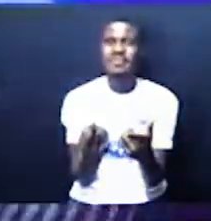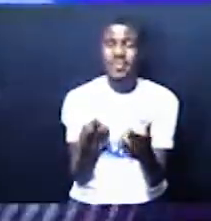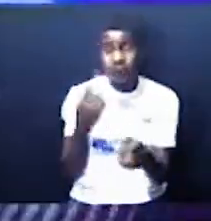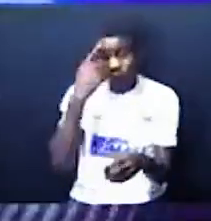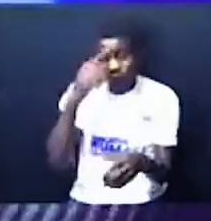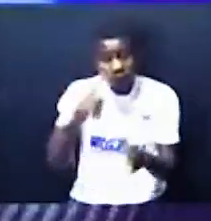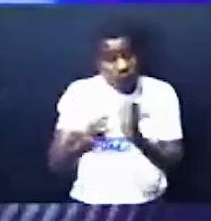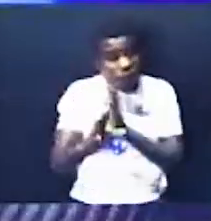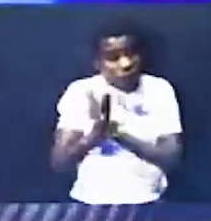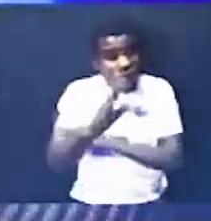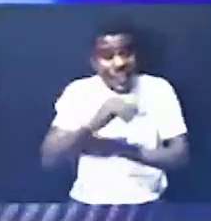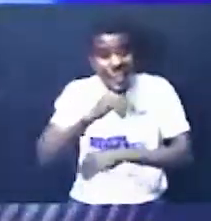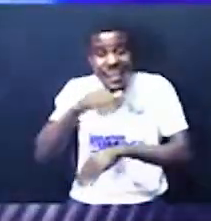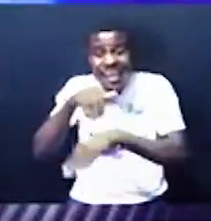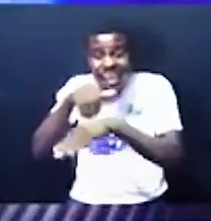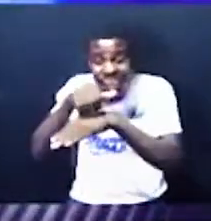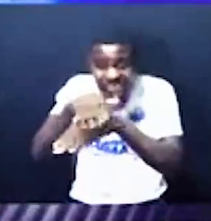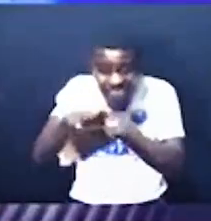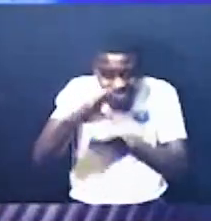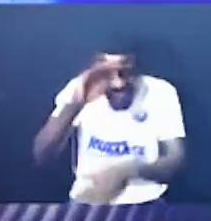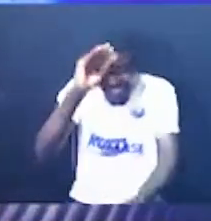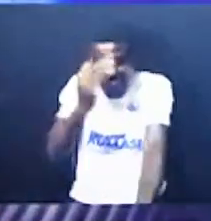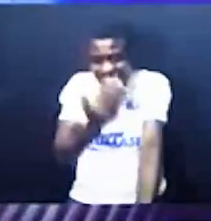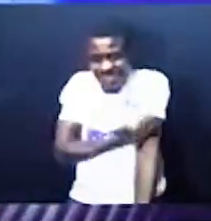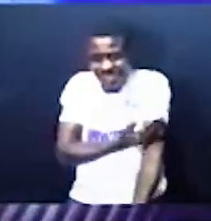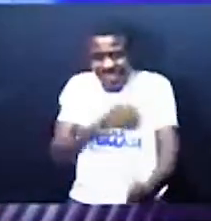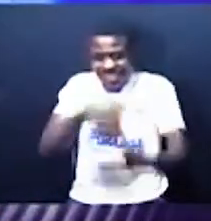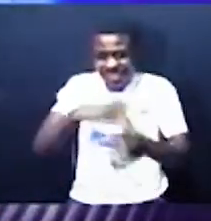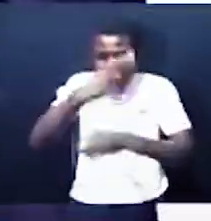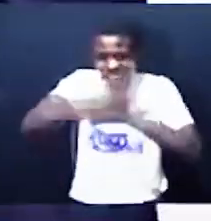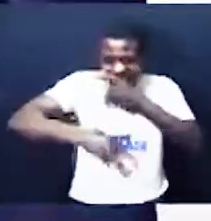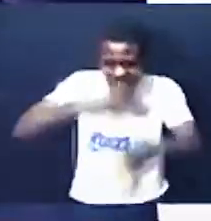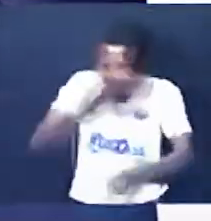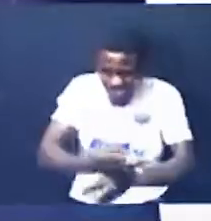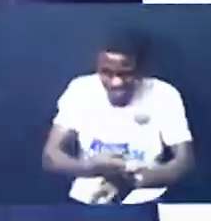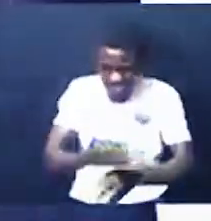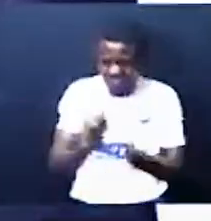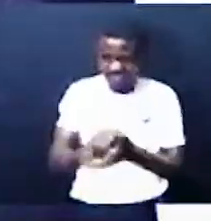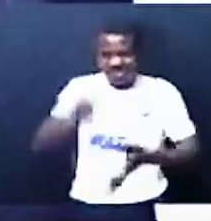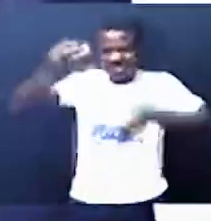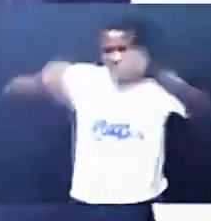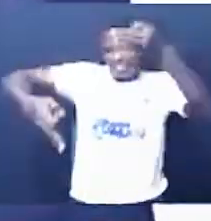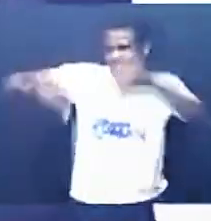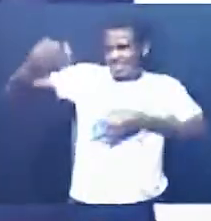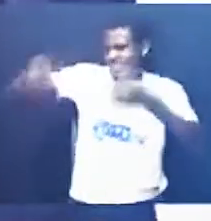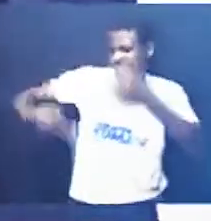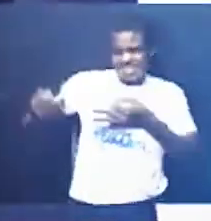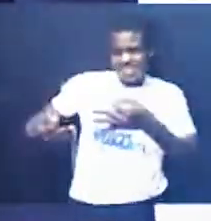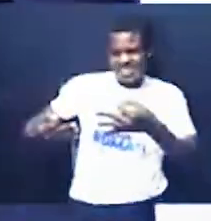For God did not send his son into the world to condemn the world,